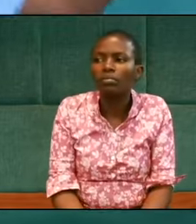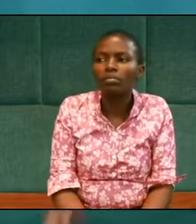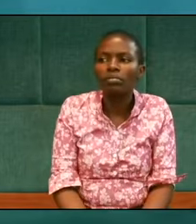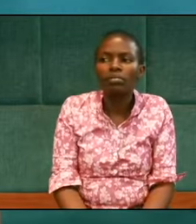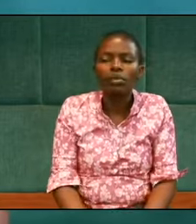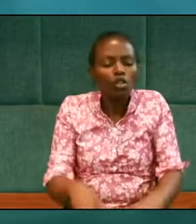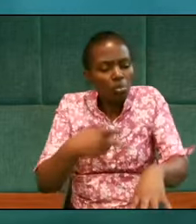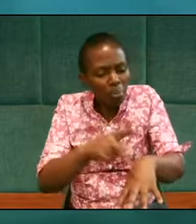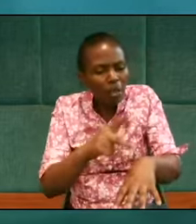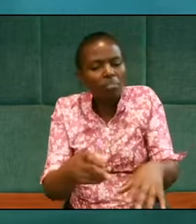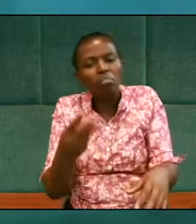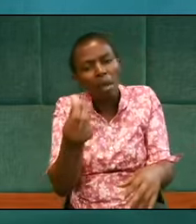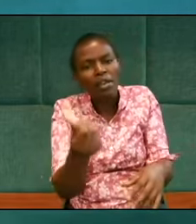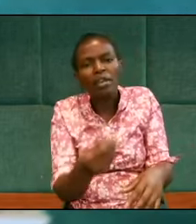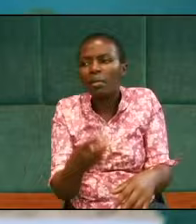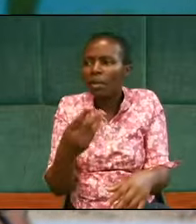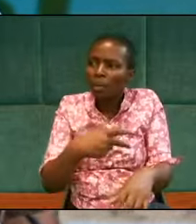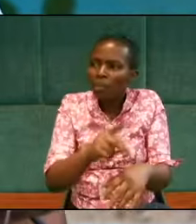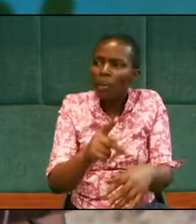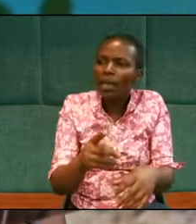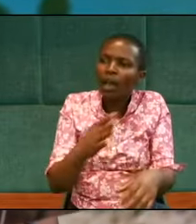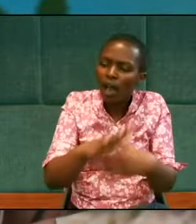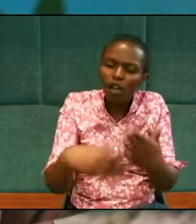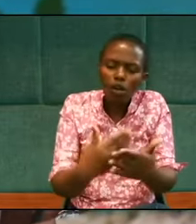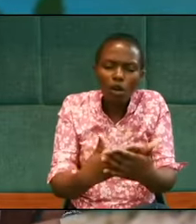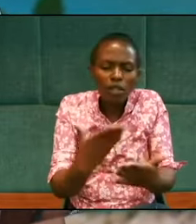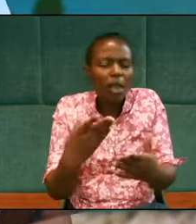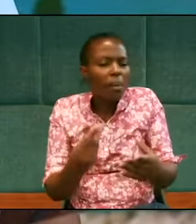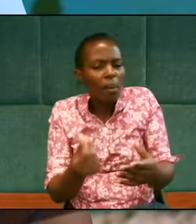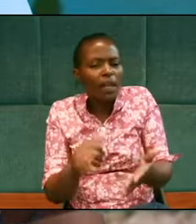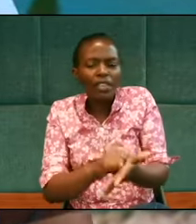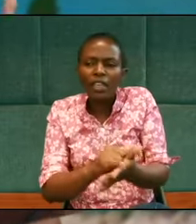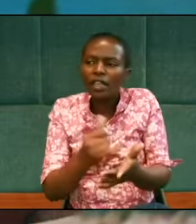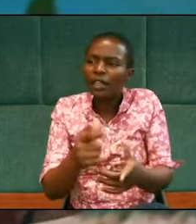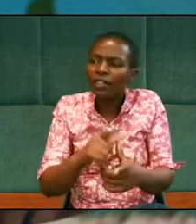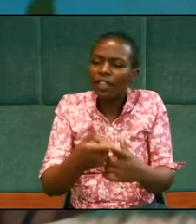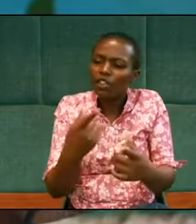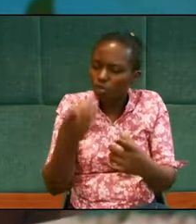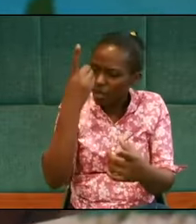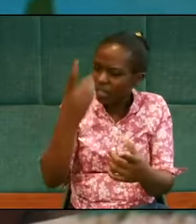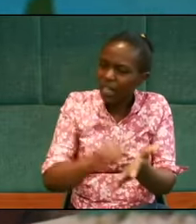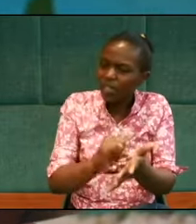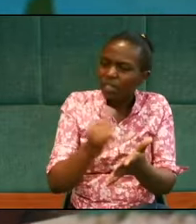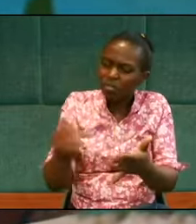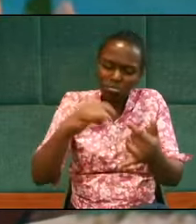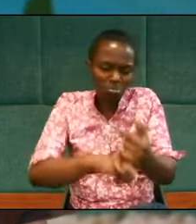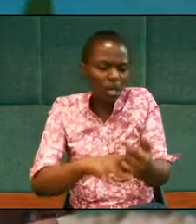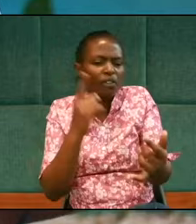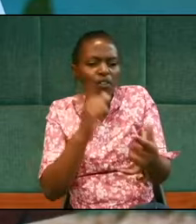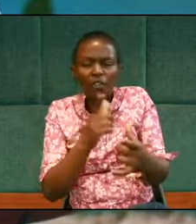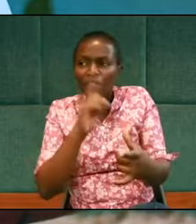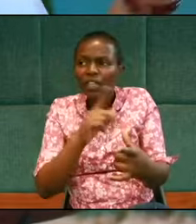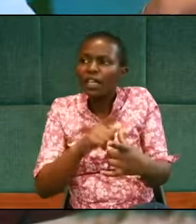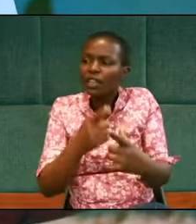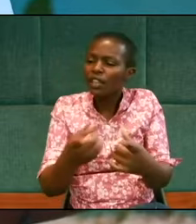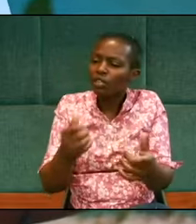And you paid money. You pay $500 and know about marriage and master marriage. Be confident. You know what you are doing. A decision that will change your